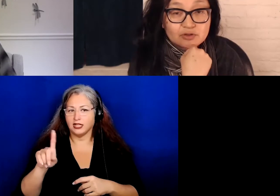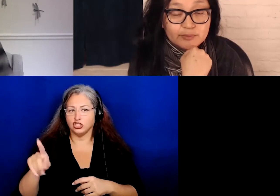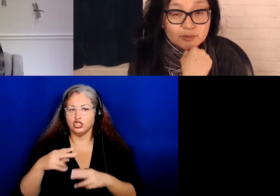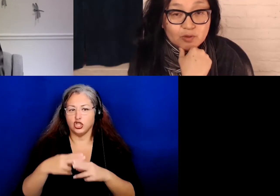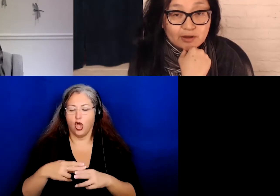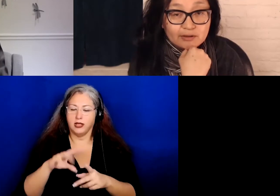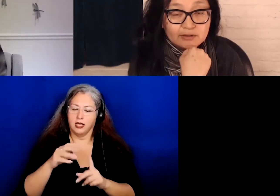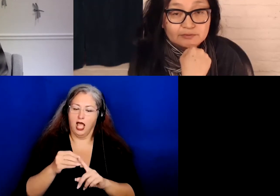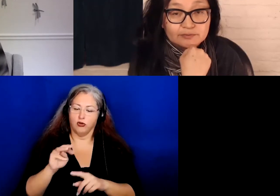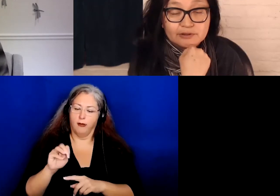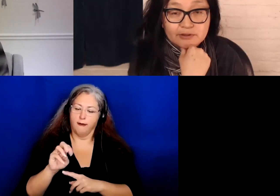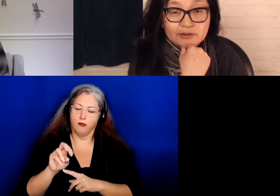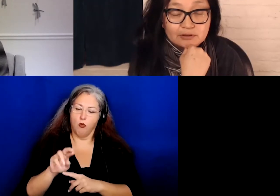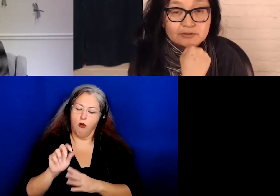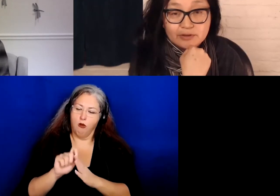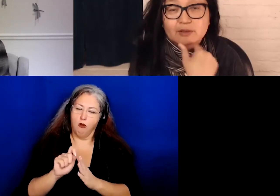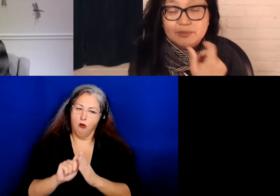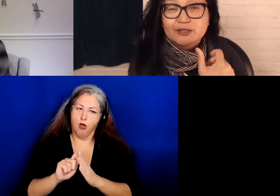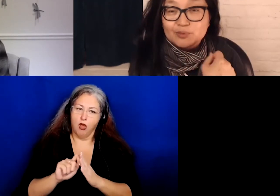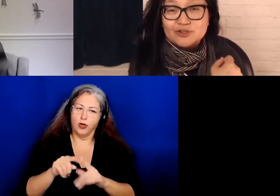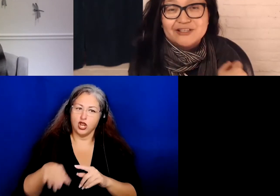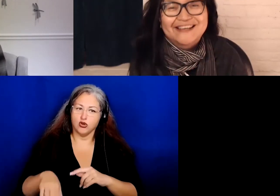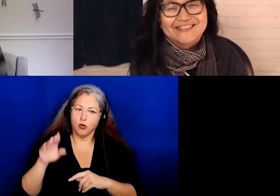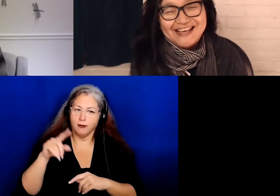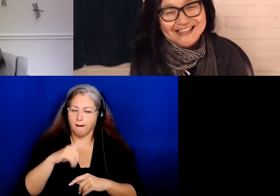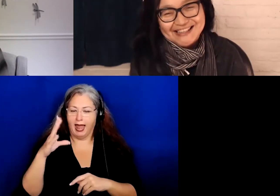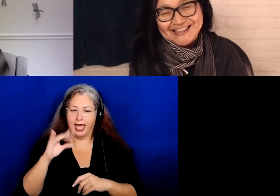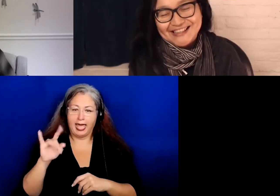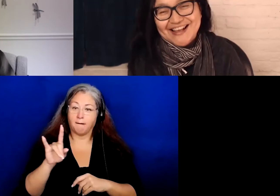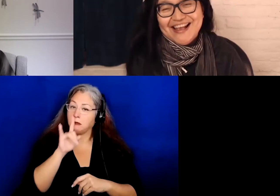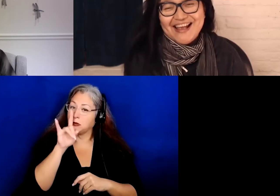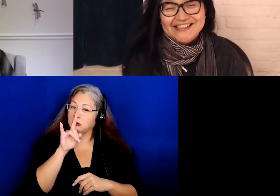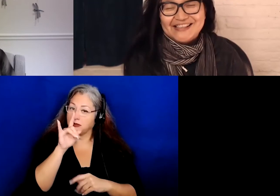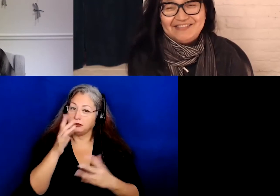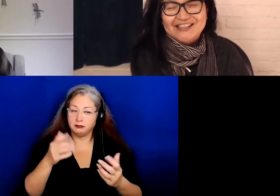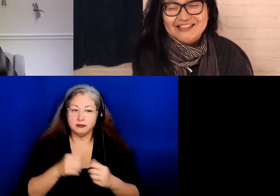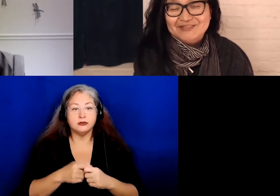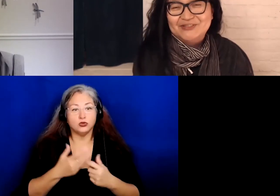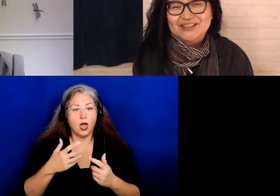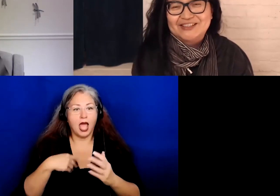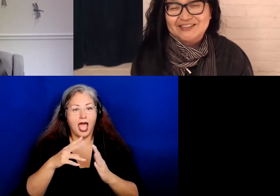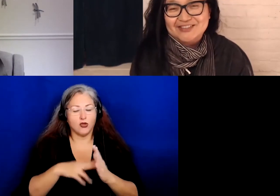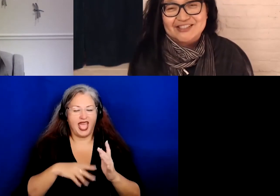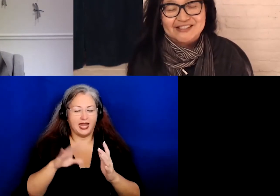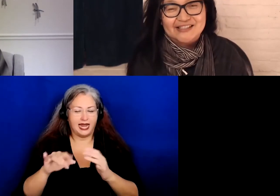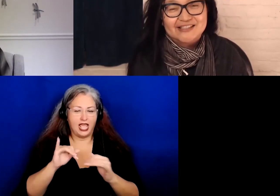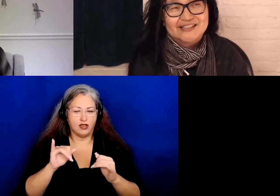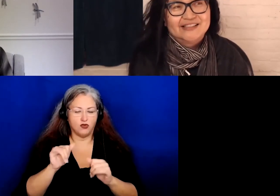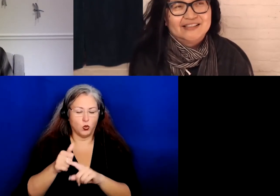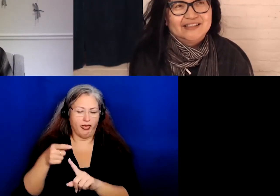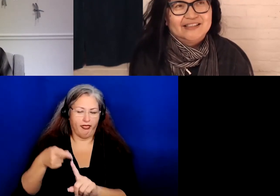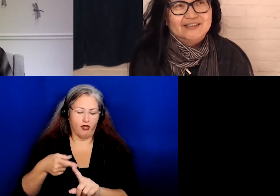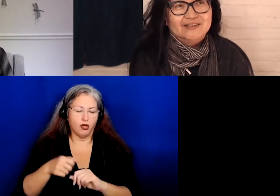a cultural memoir of growing up black and bougie, right? Mhm. And I read an interview with her where she